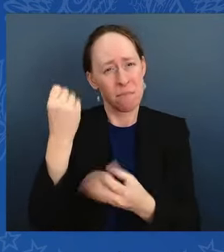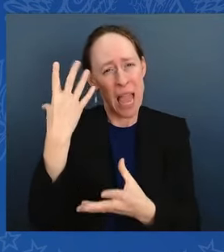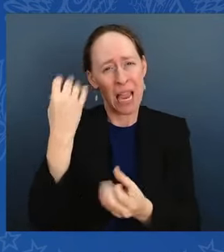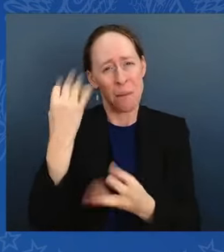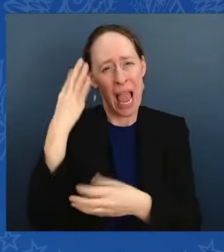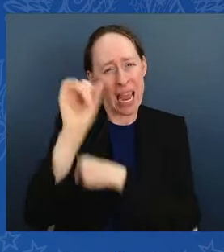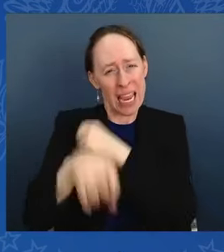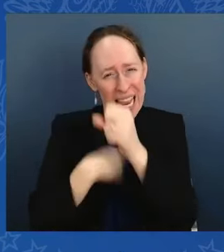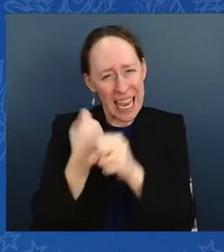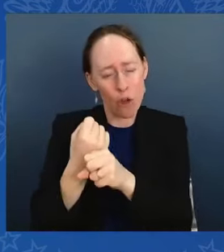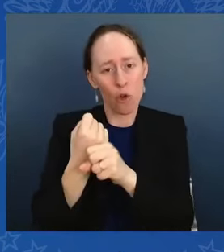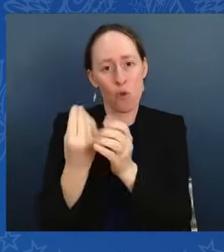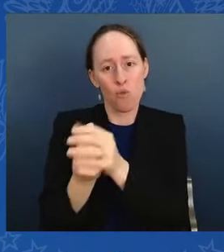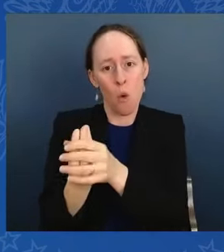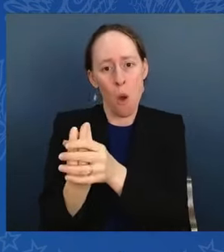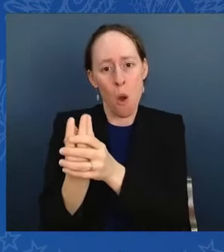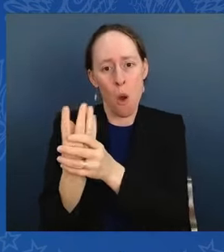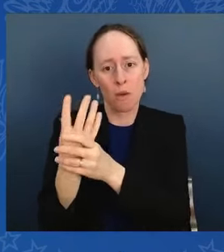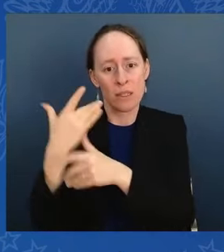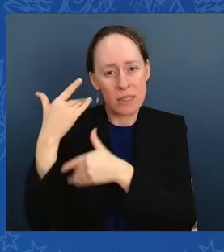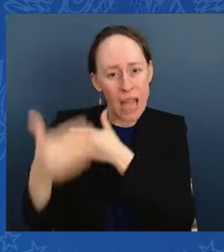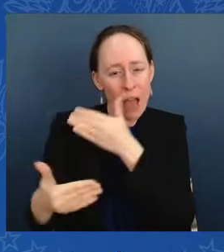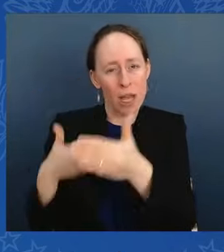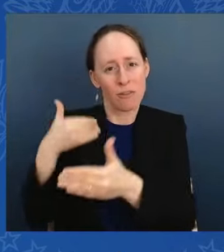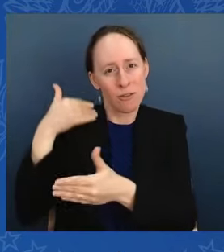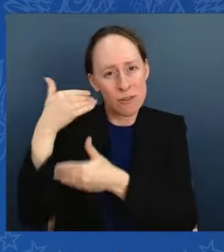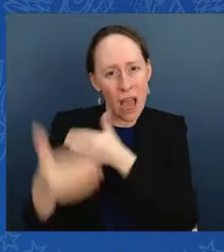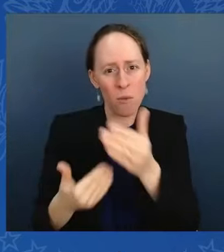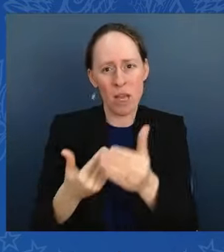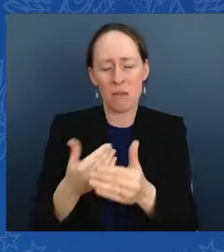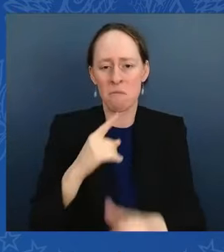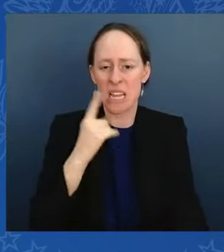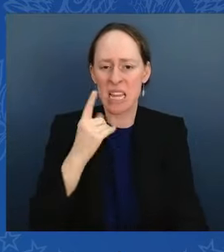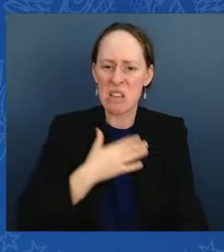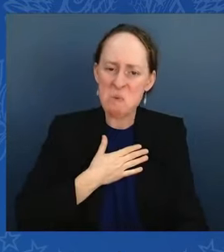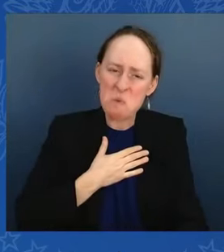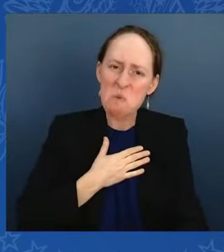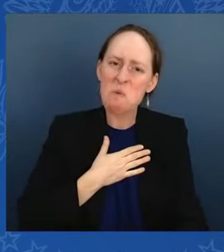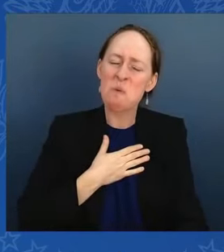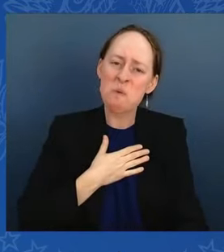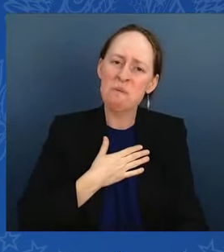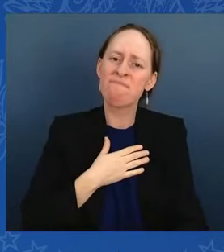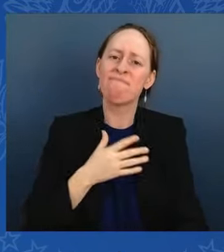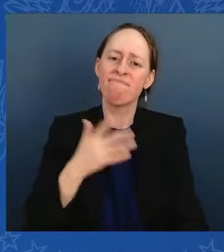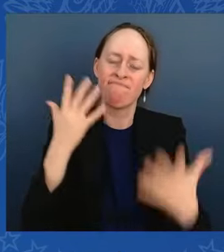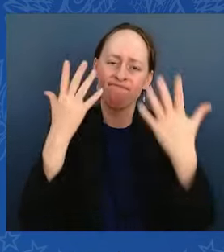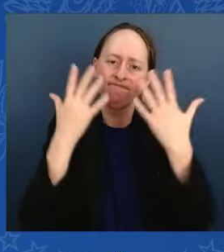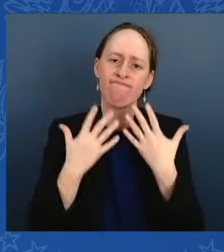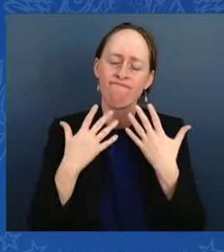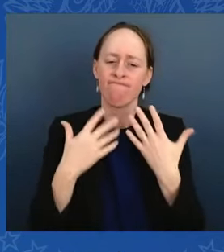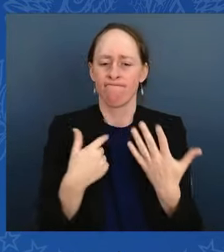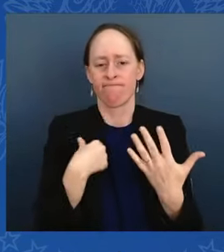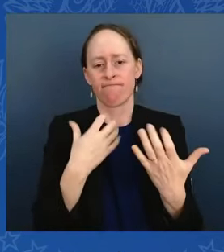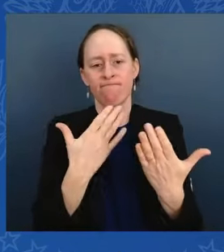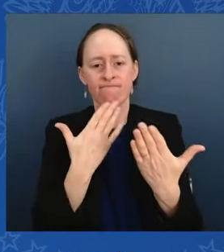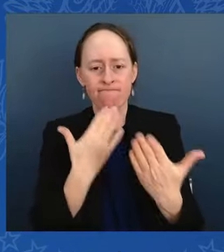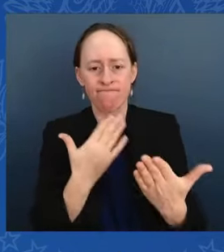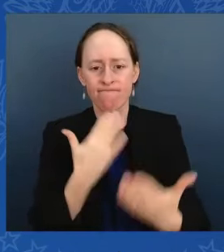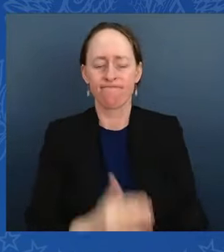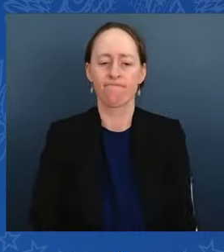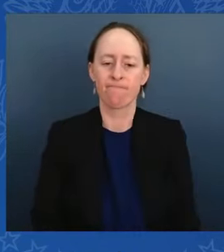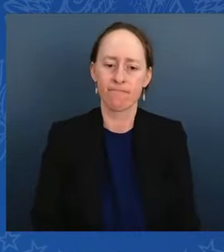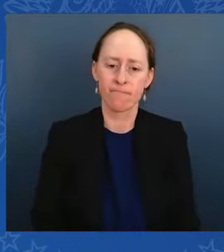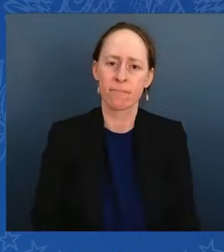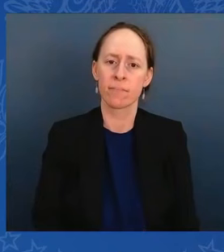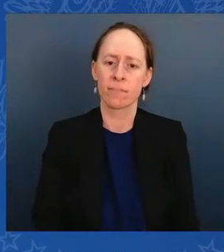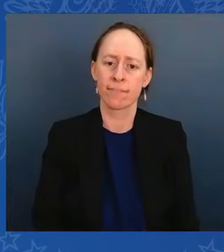you know, as I said, I appreciate everything, but I can't qualify myself, and I can't be myself unless